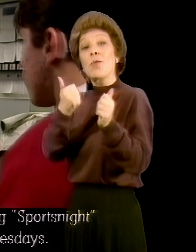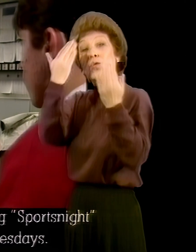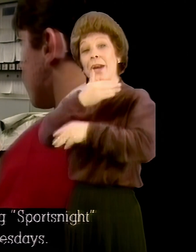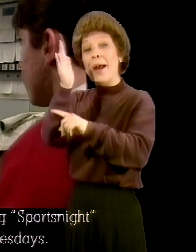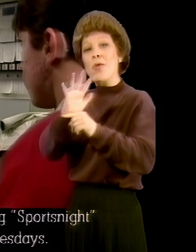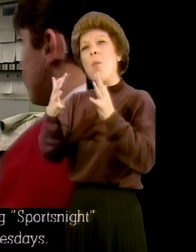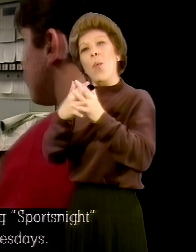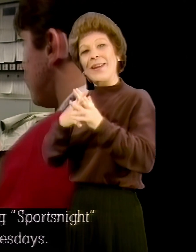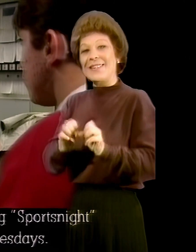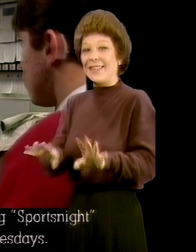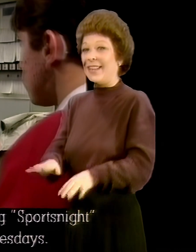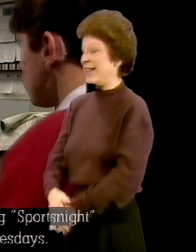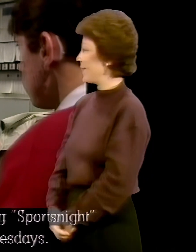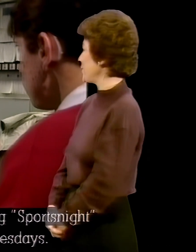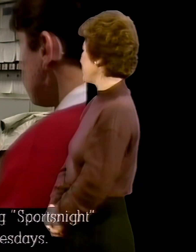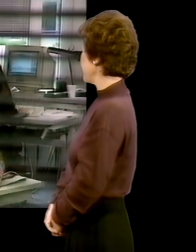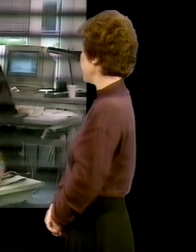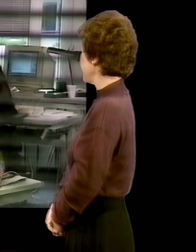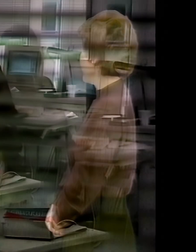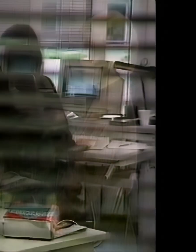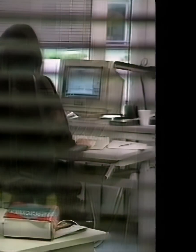night program that goes out on Wednesdays, I think.